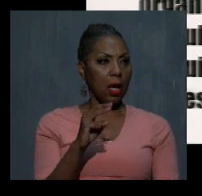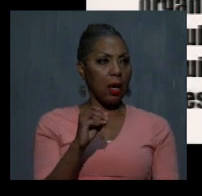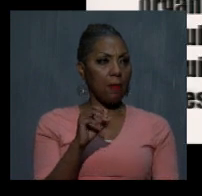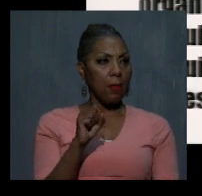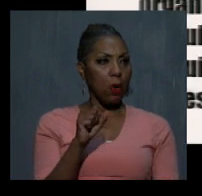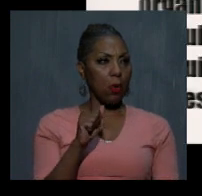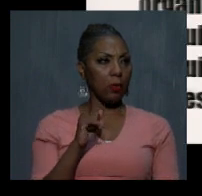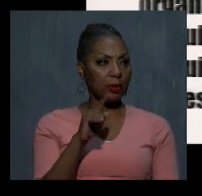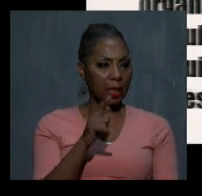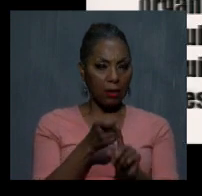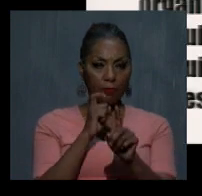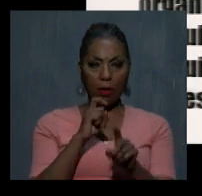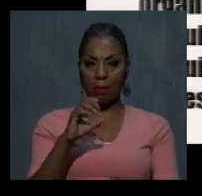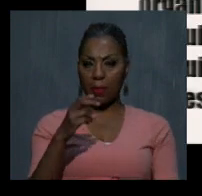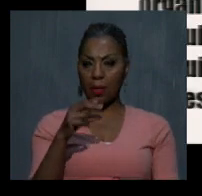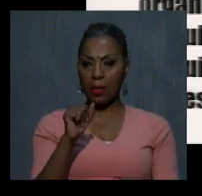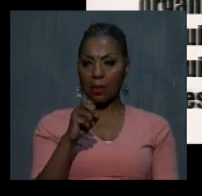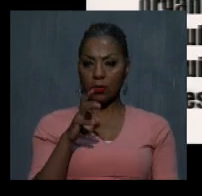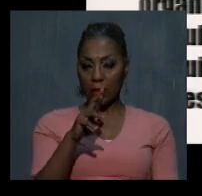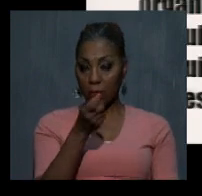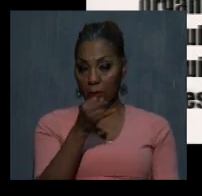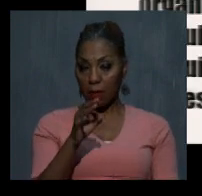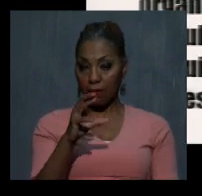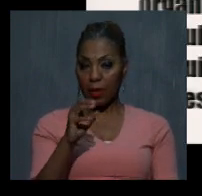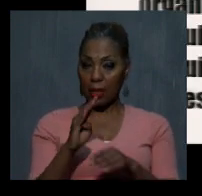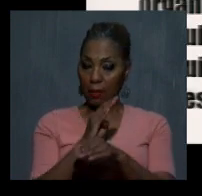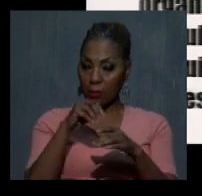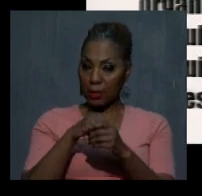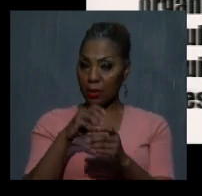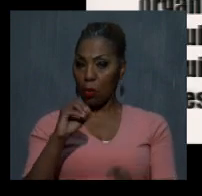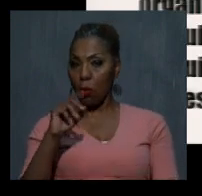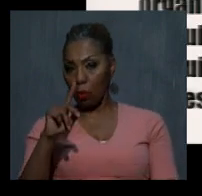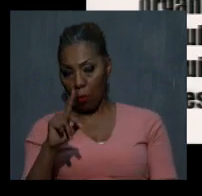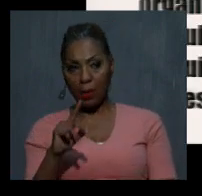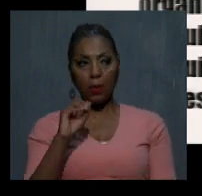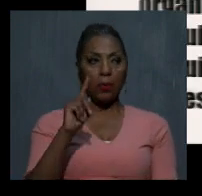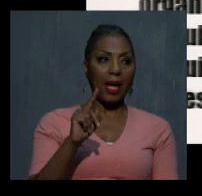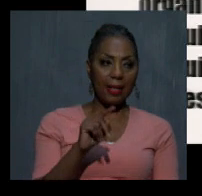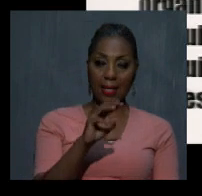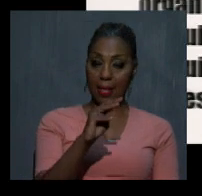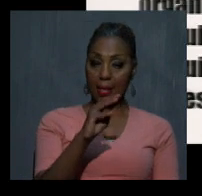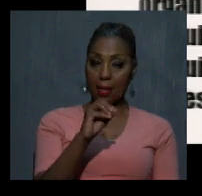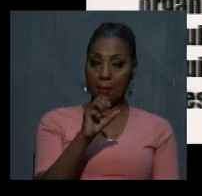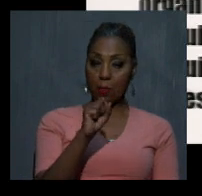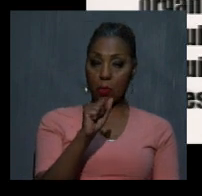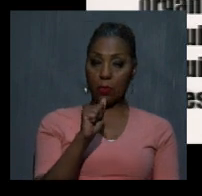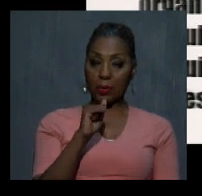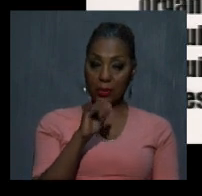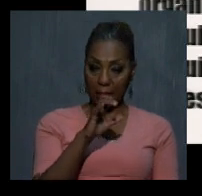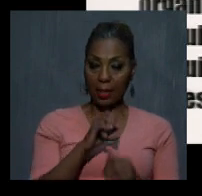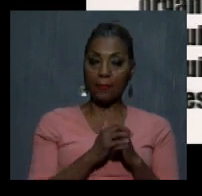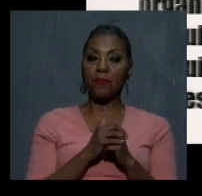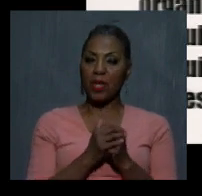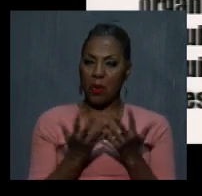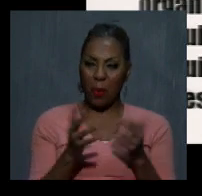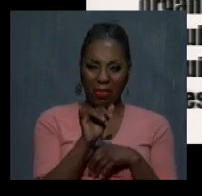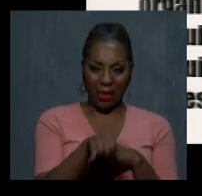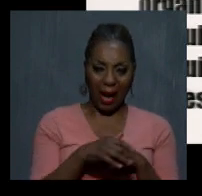from the Chamber of Commerce in Oklahoma, I believe. And so what they is basically go to